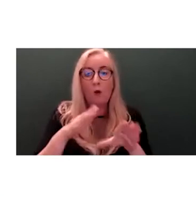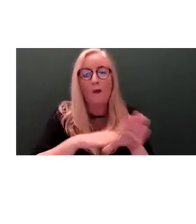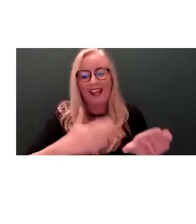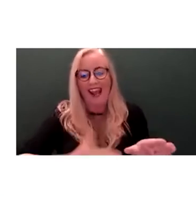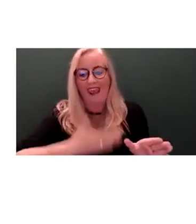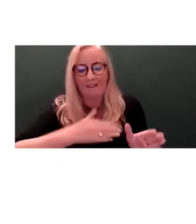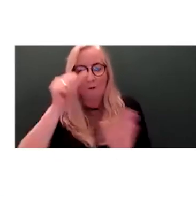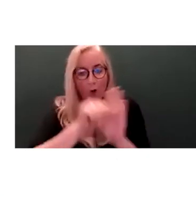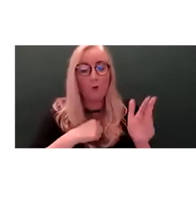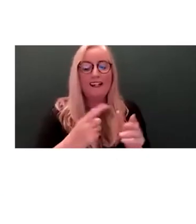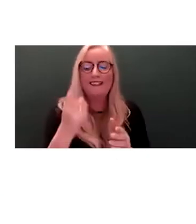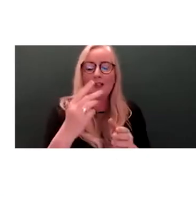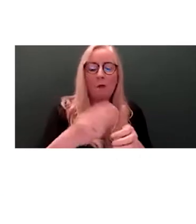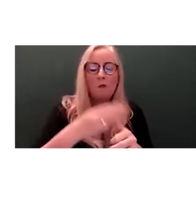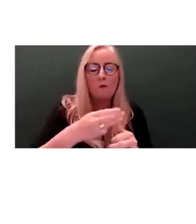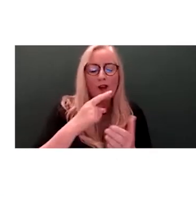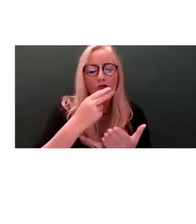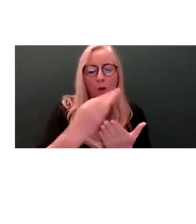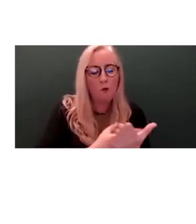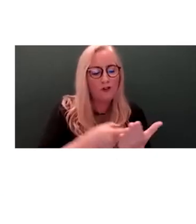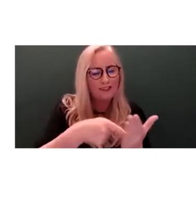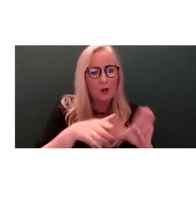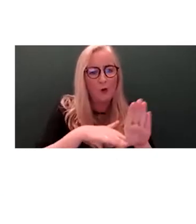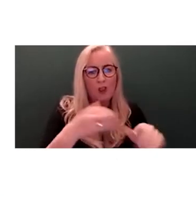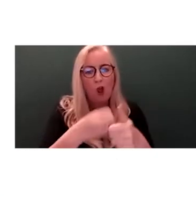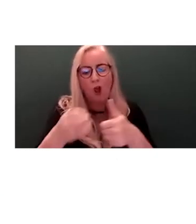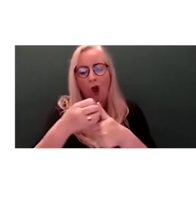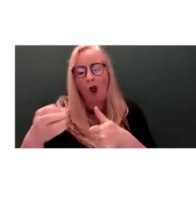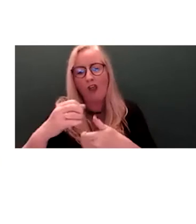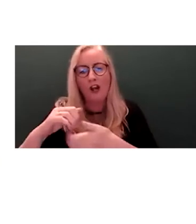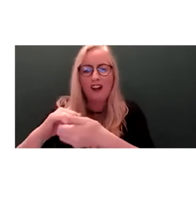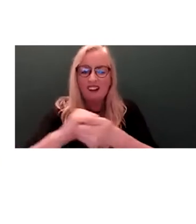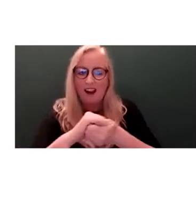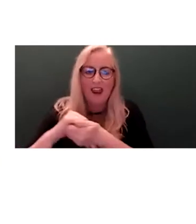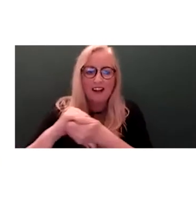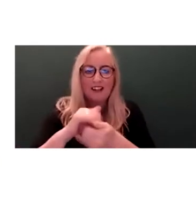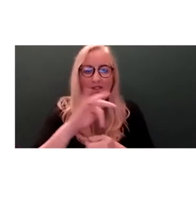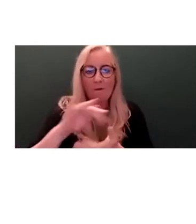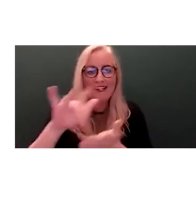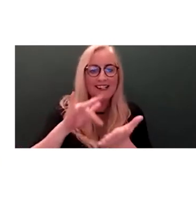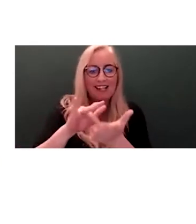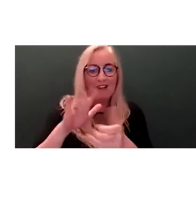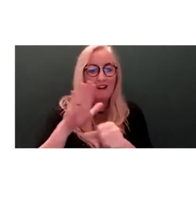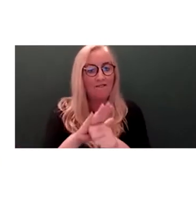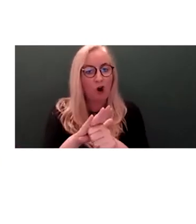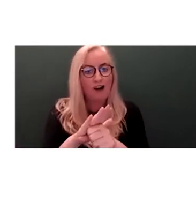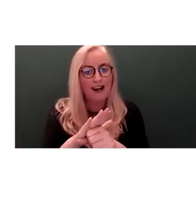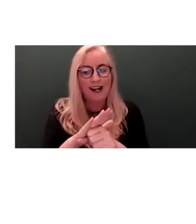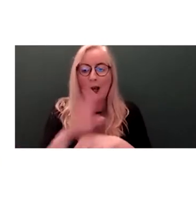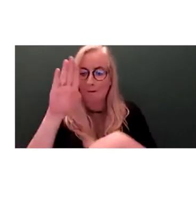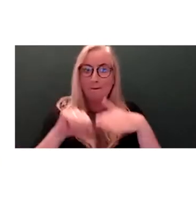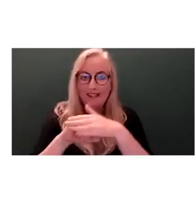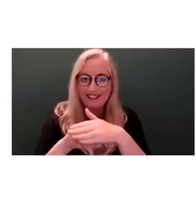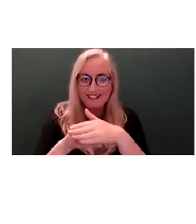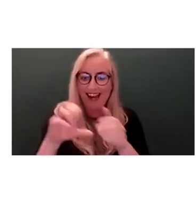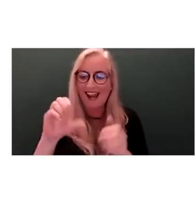our colleagues from the Center for Entrepreneurship, SMEs, Regions and Cities. And actually my colleague Nadim Hamad